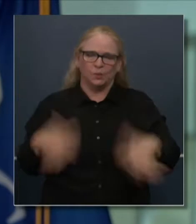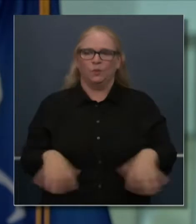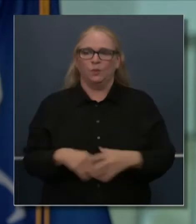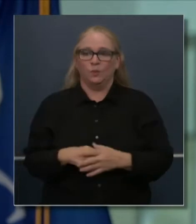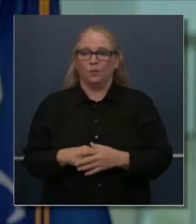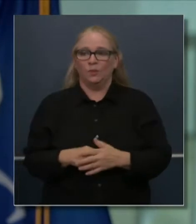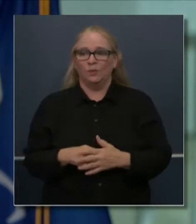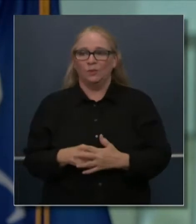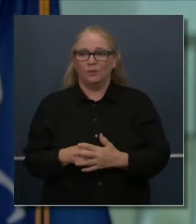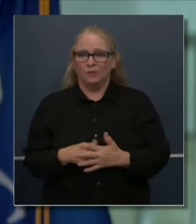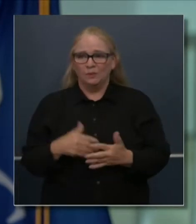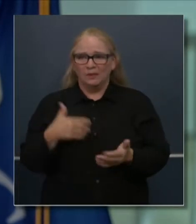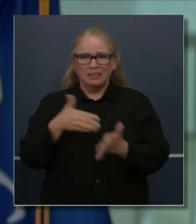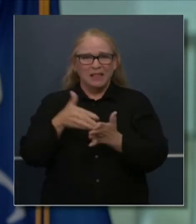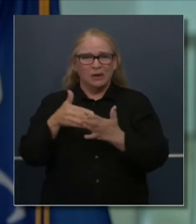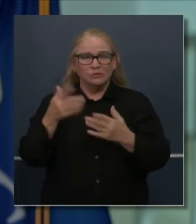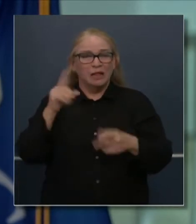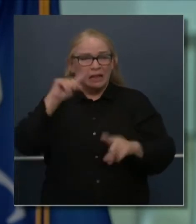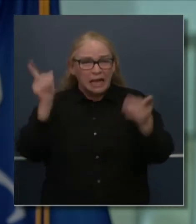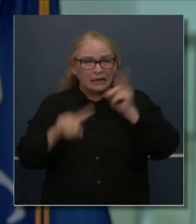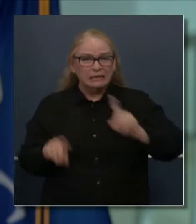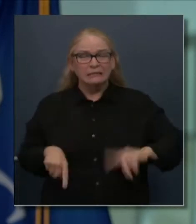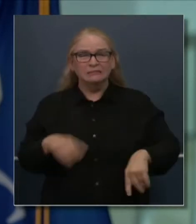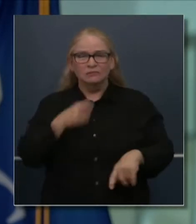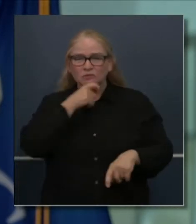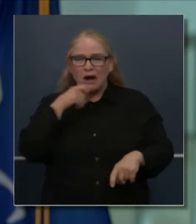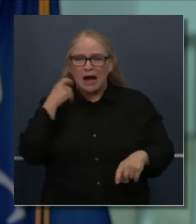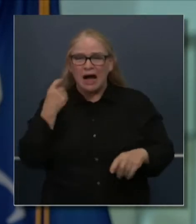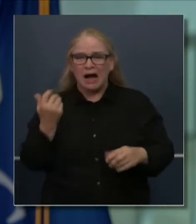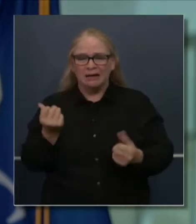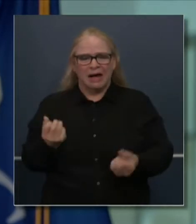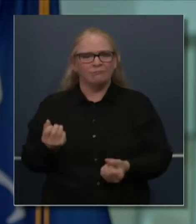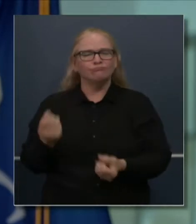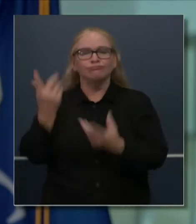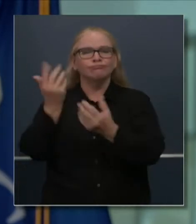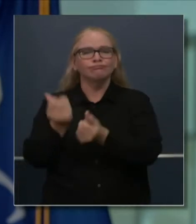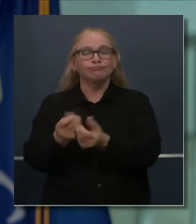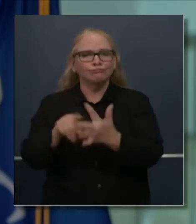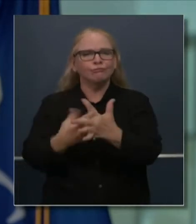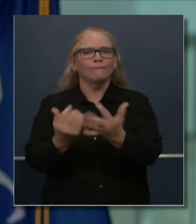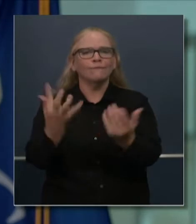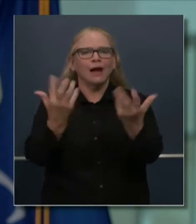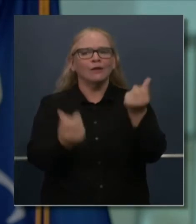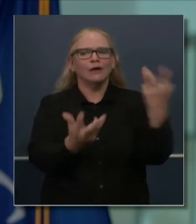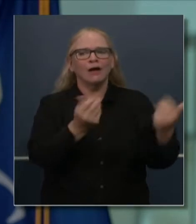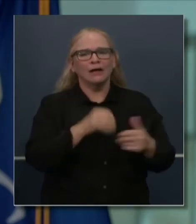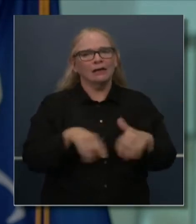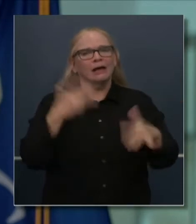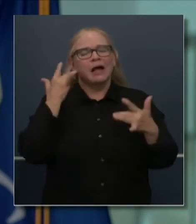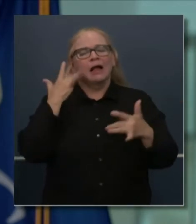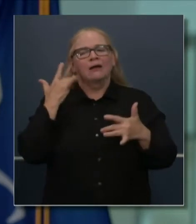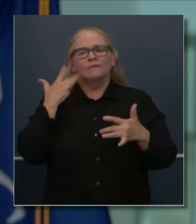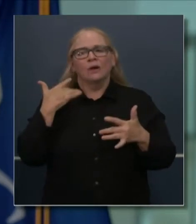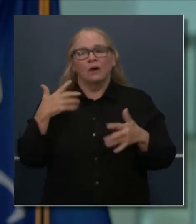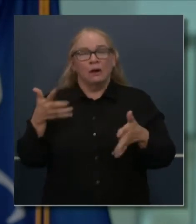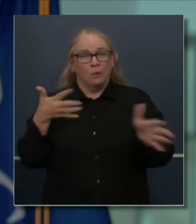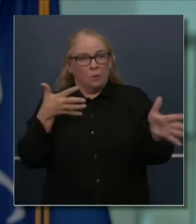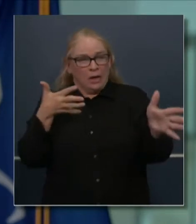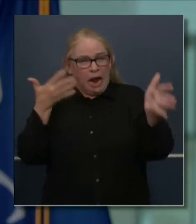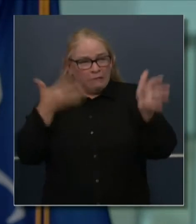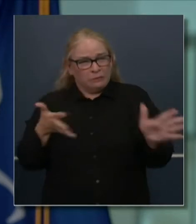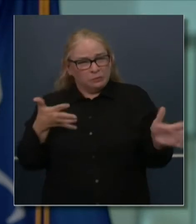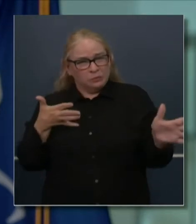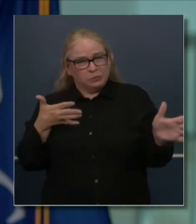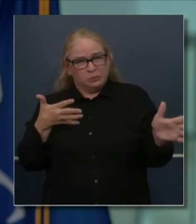lightning strikes that have sparked fires throughout the state of California. We've seen wind gusts in Santa Cruz Mountains north